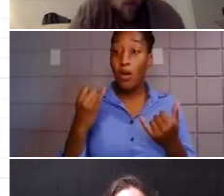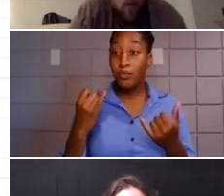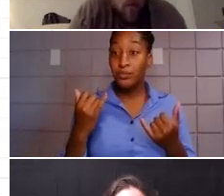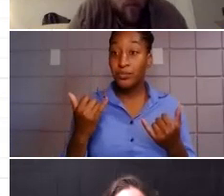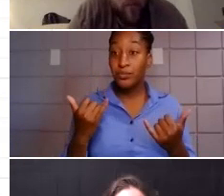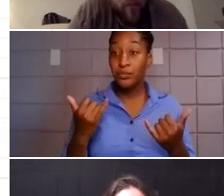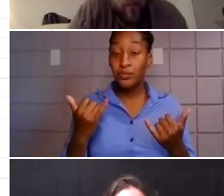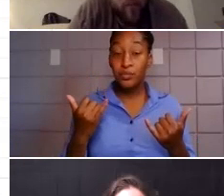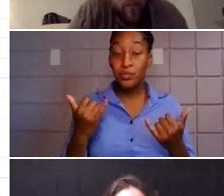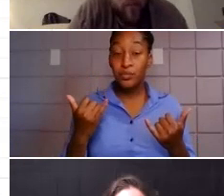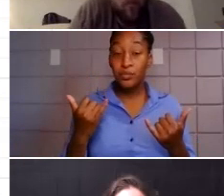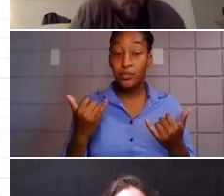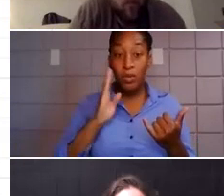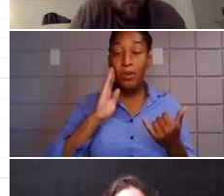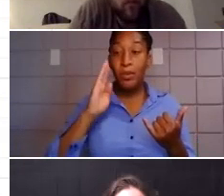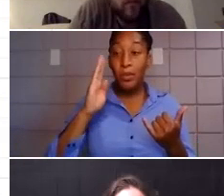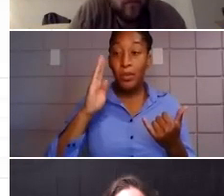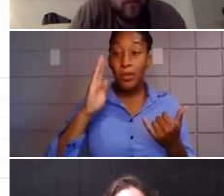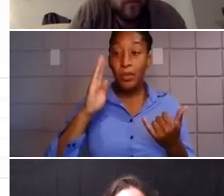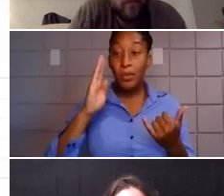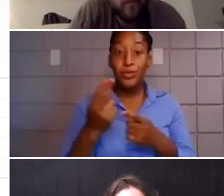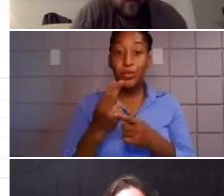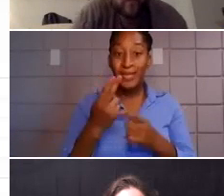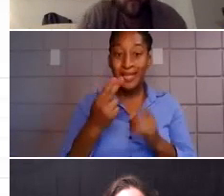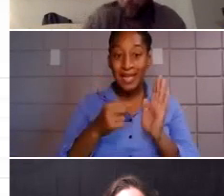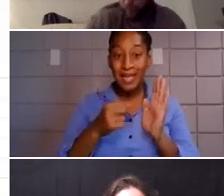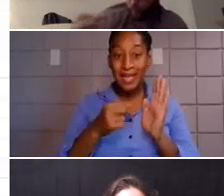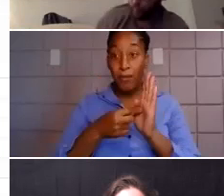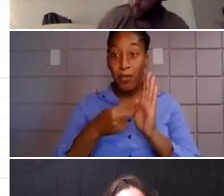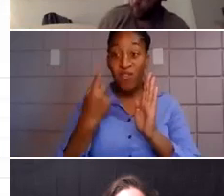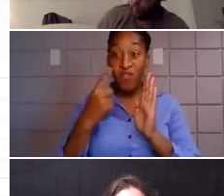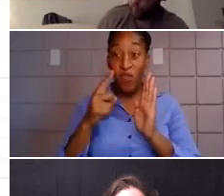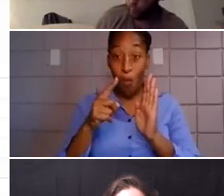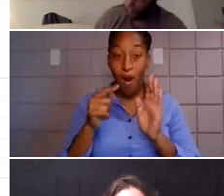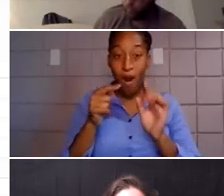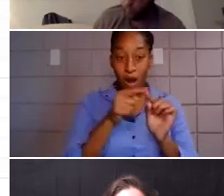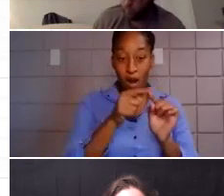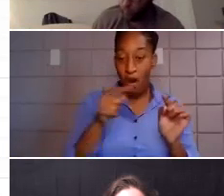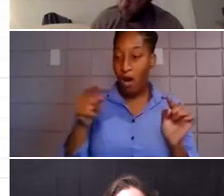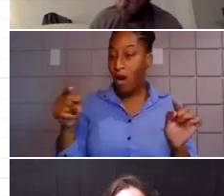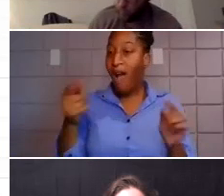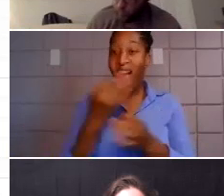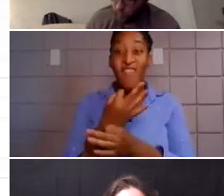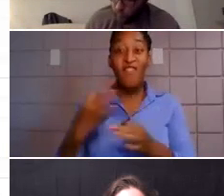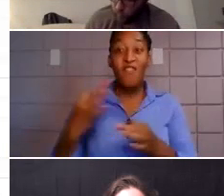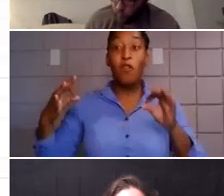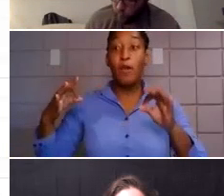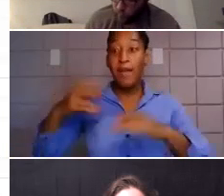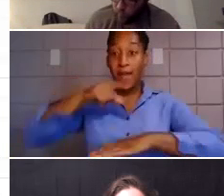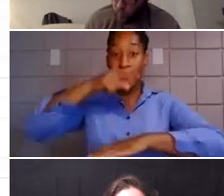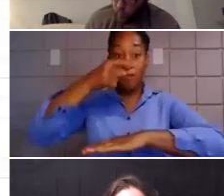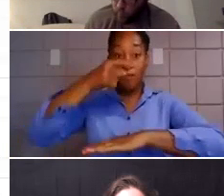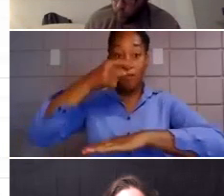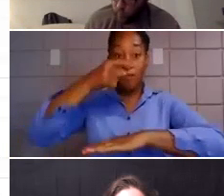now we're going to an example of free fall. So it says here, Upton Chuck is riding the giant drop